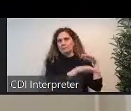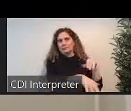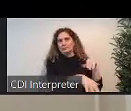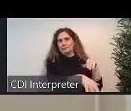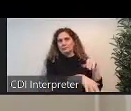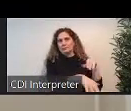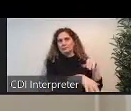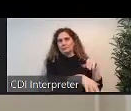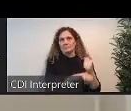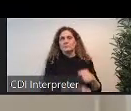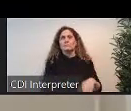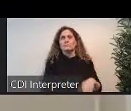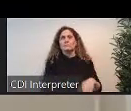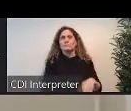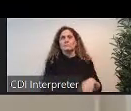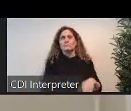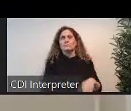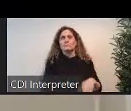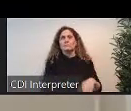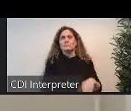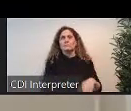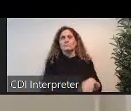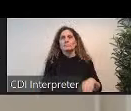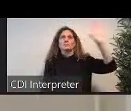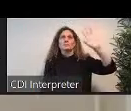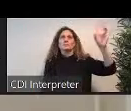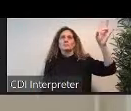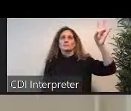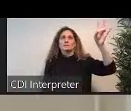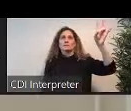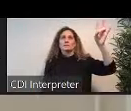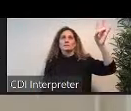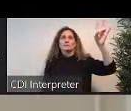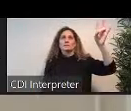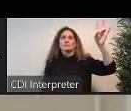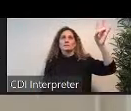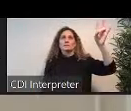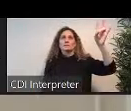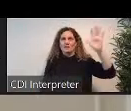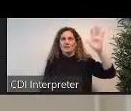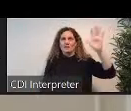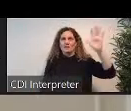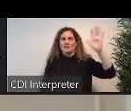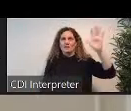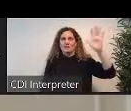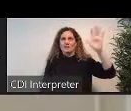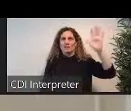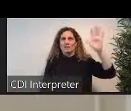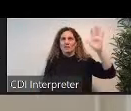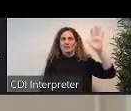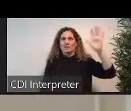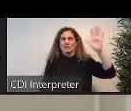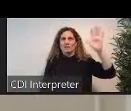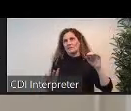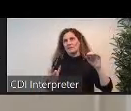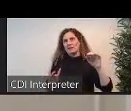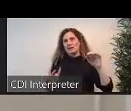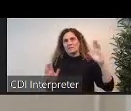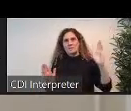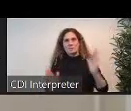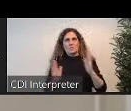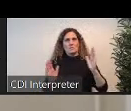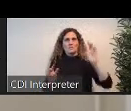the Southside Health Center. Continue, please, to follow the 3 W's: wear a mask, wash your hands, and watch your